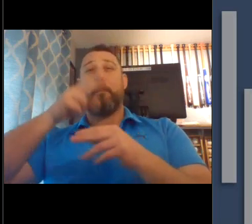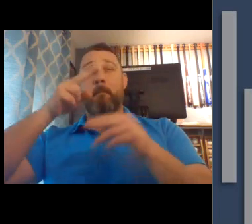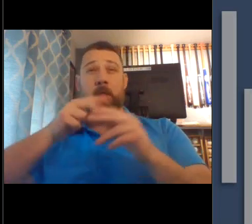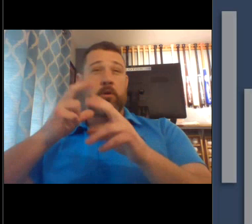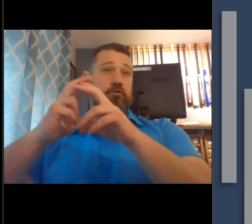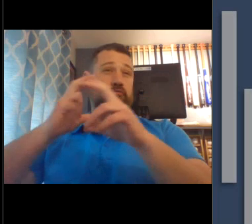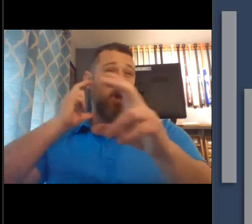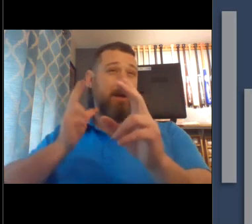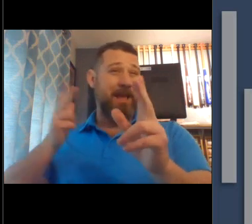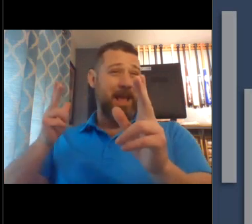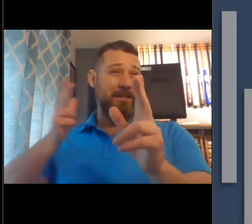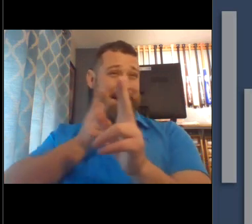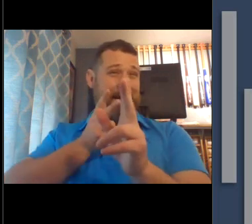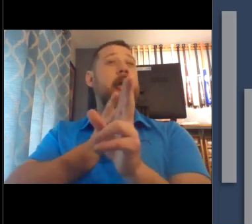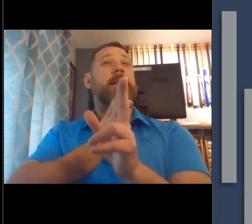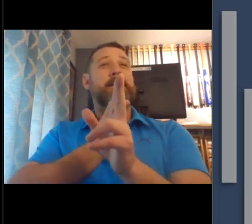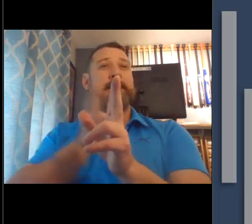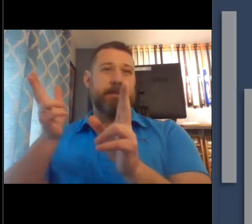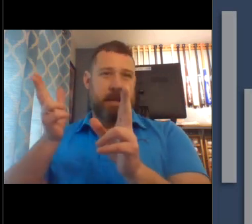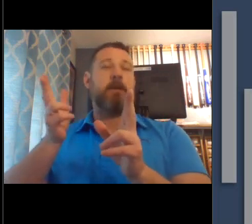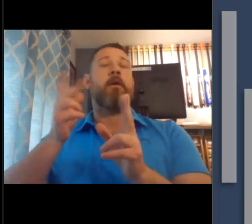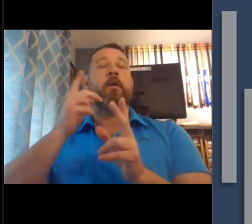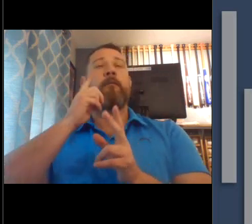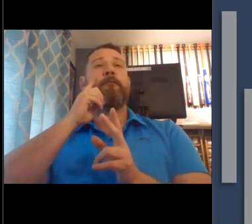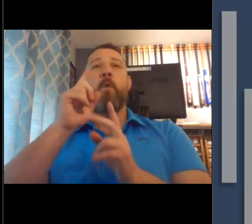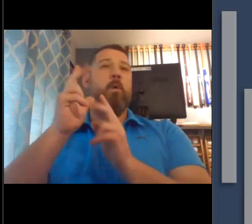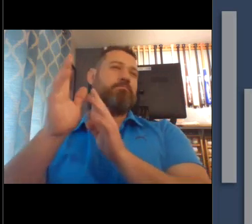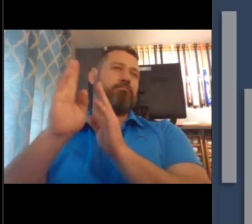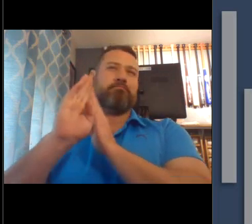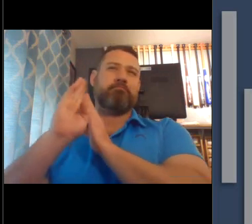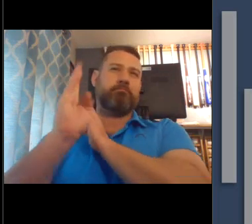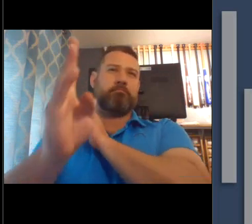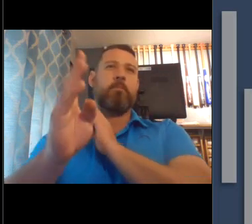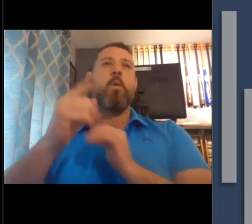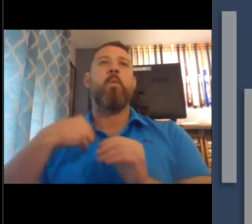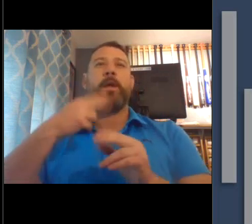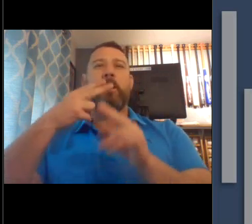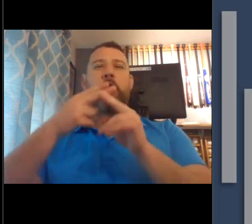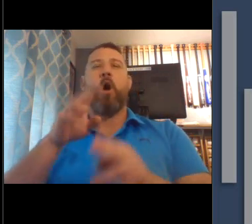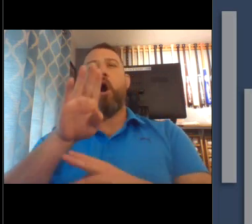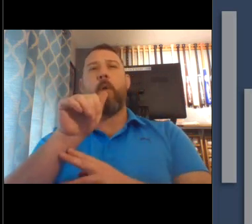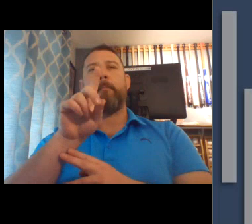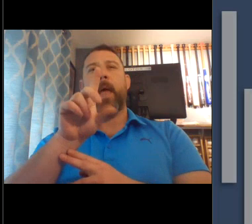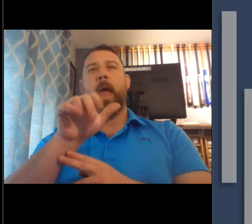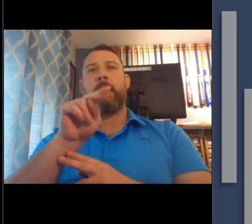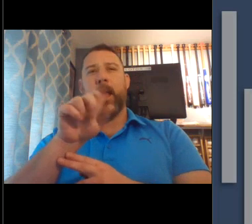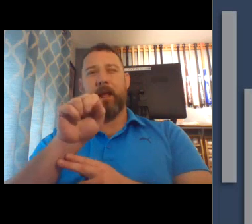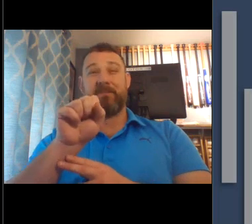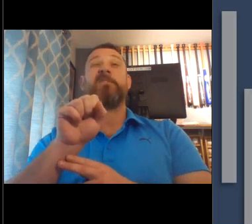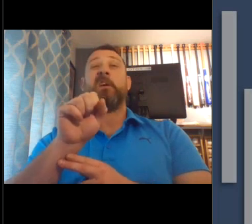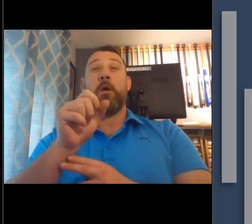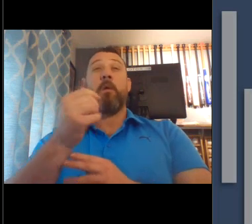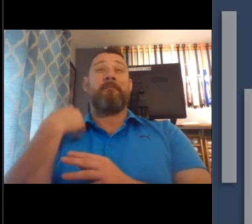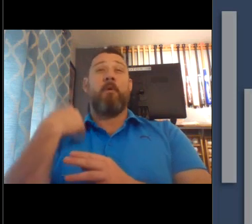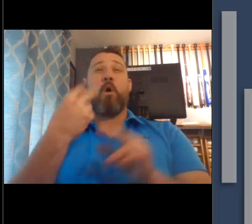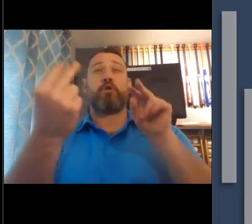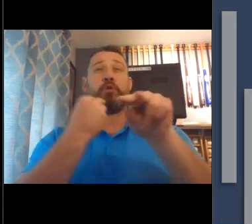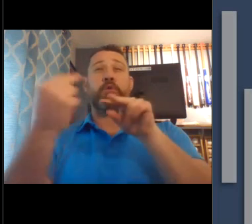lane and a truck descending lane for the entire length of an area we call the Badlands. It had been 2 lanes each direction. It